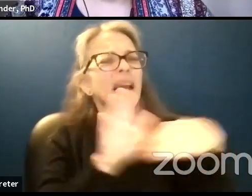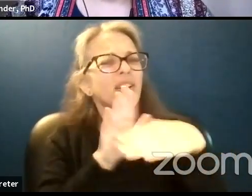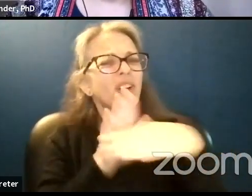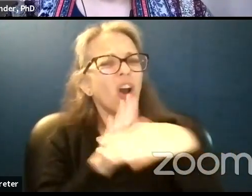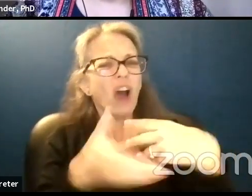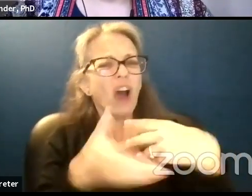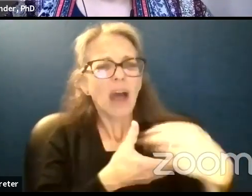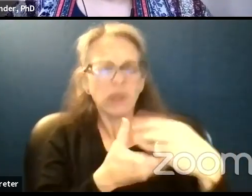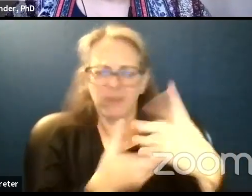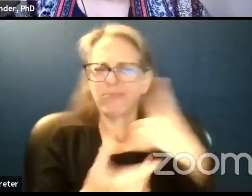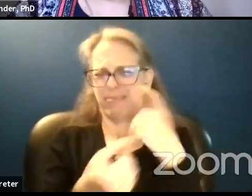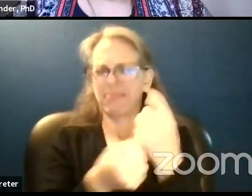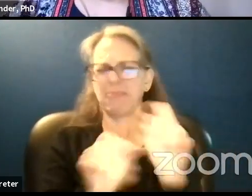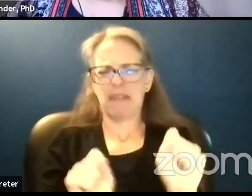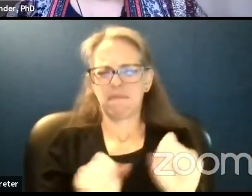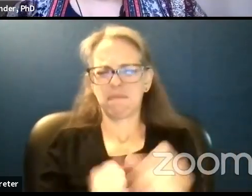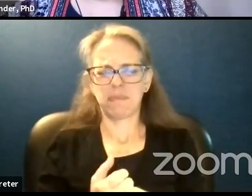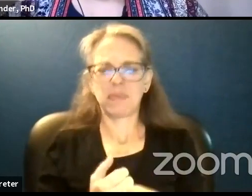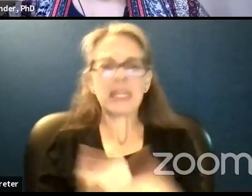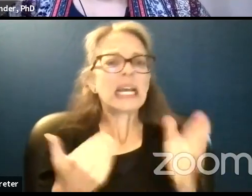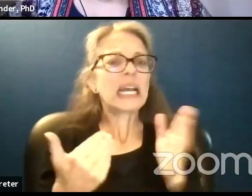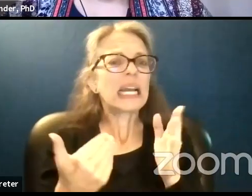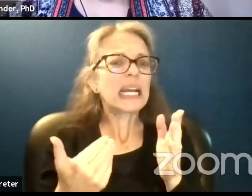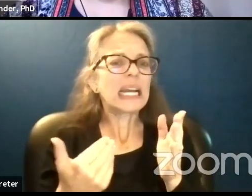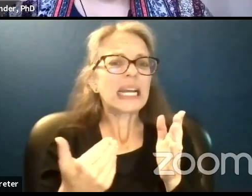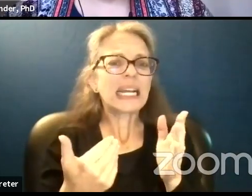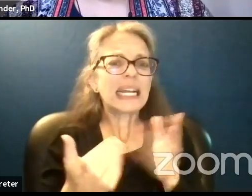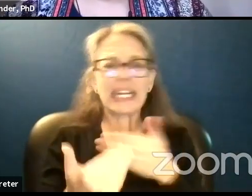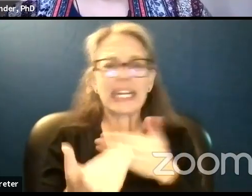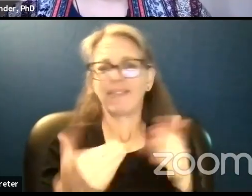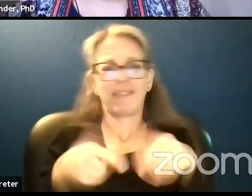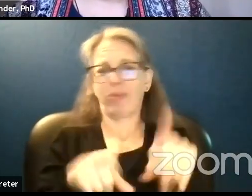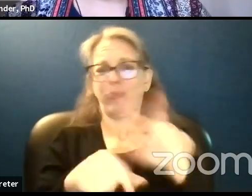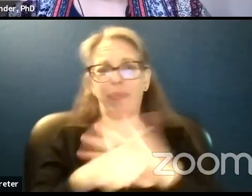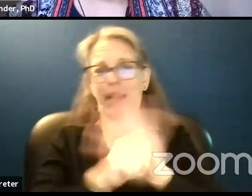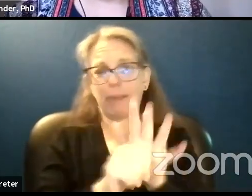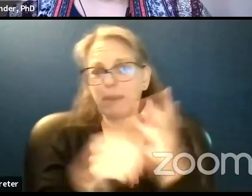is pretty safe activity, even in a pandemic, as it turns out.